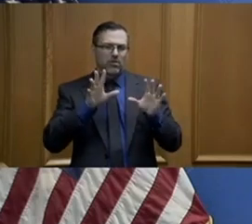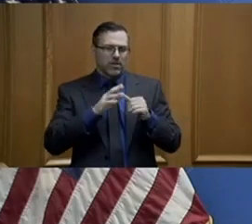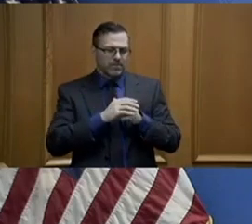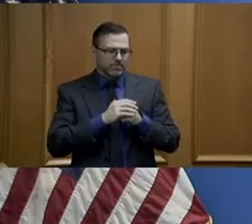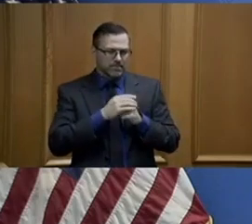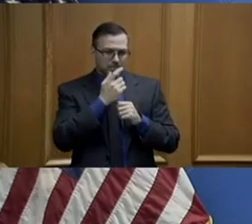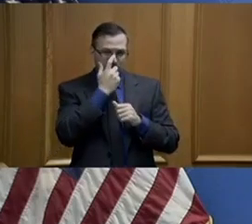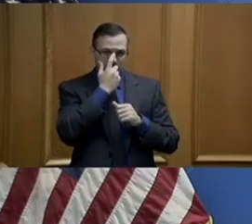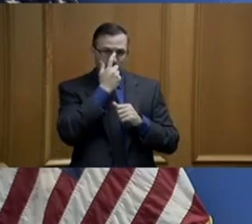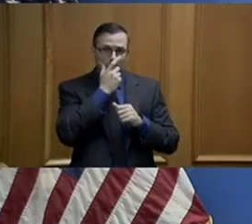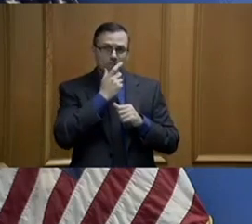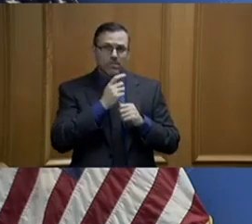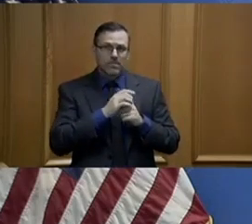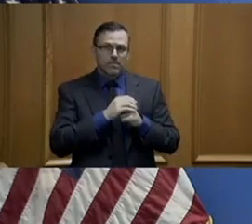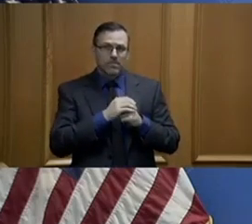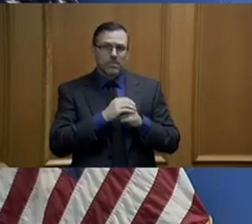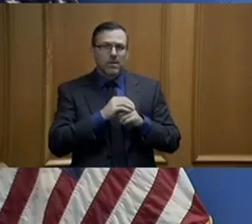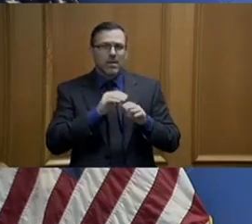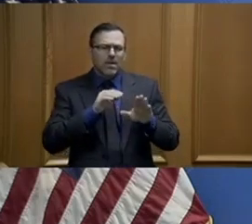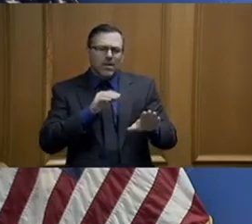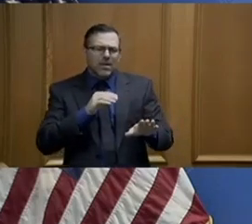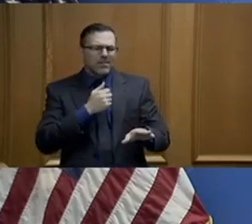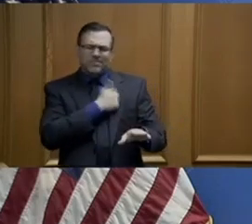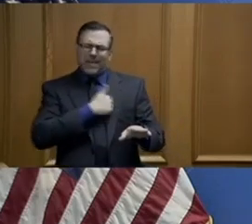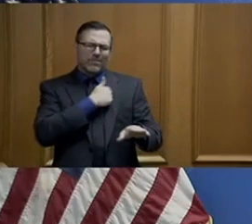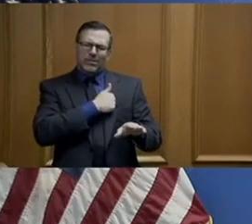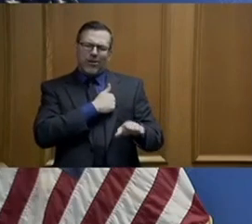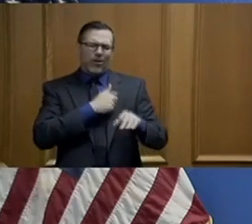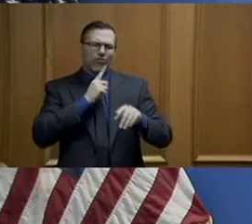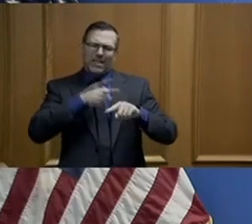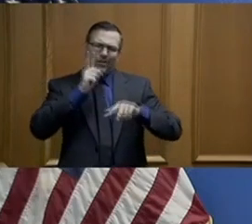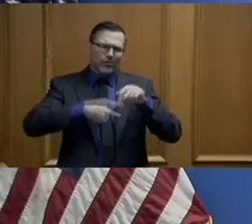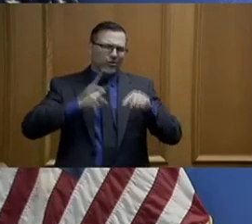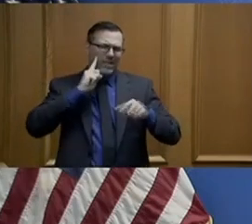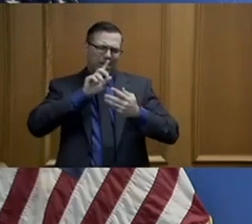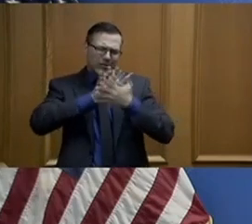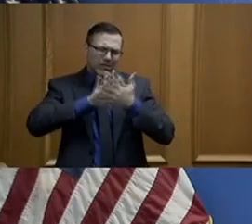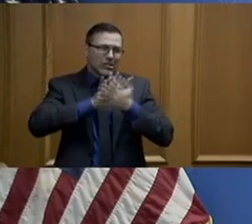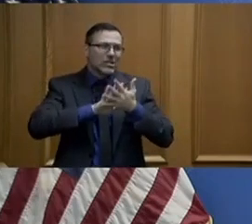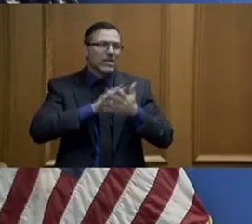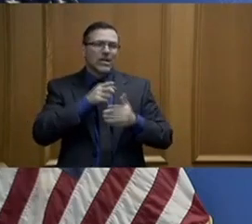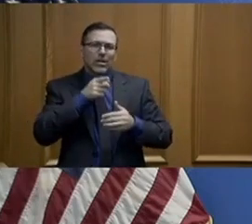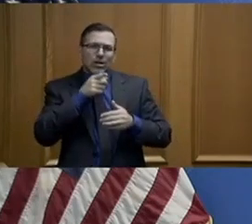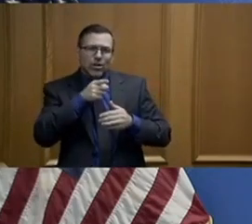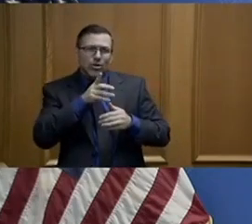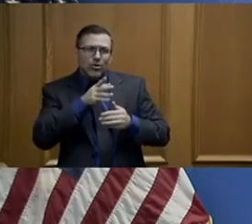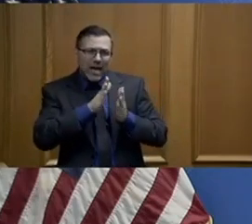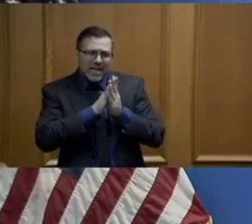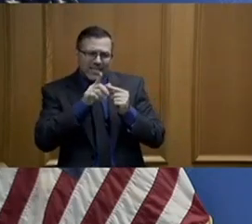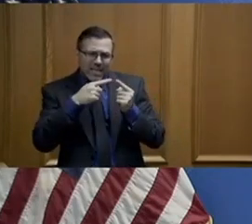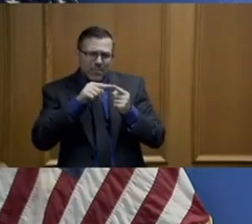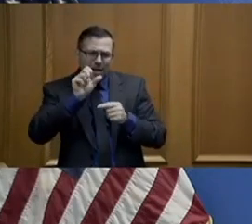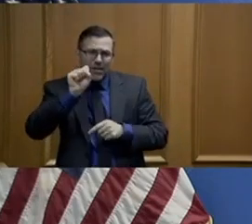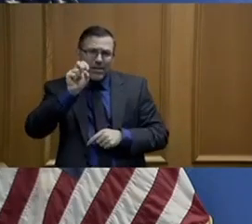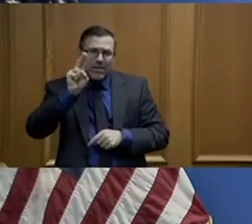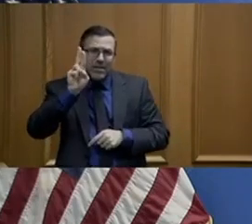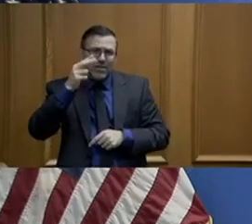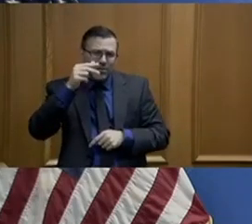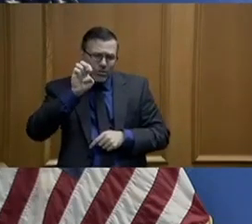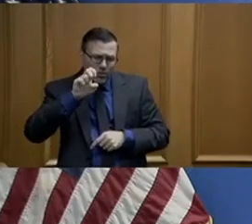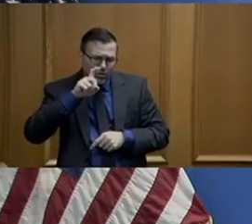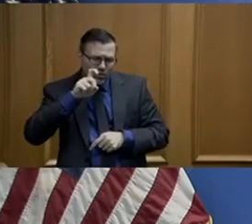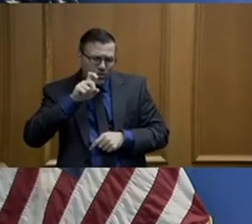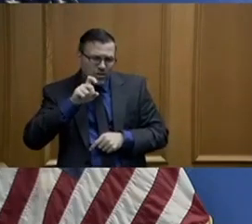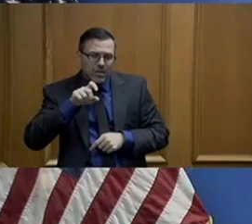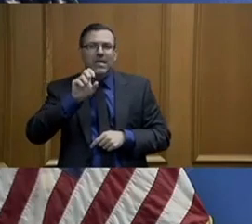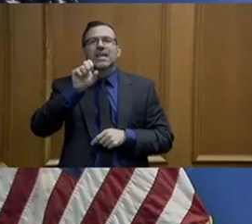you explain that more, please? Is your question, I'm sorry, is a little bit of background noise? Are you asking about the surge? Yeah,